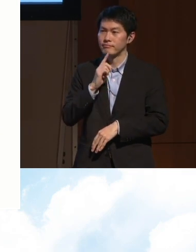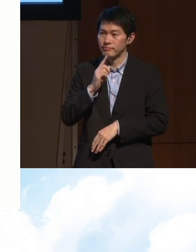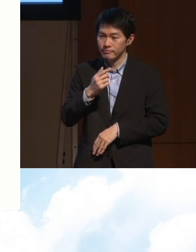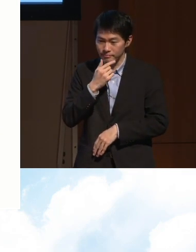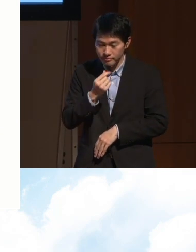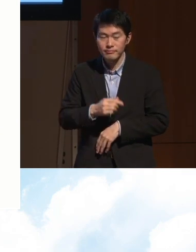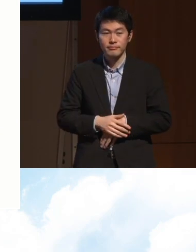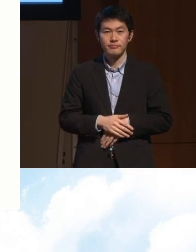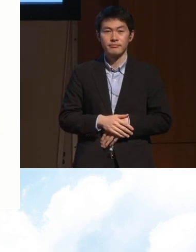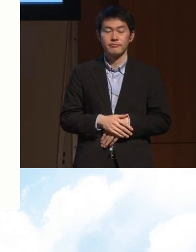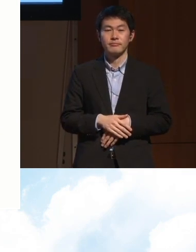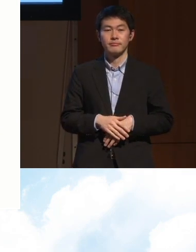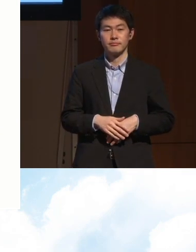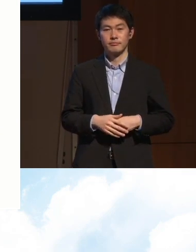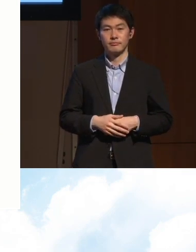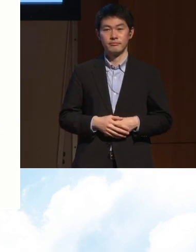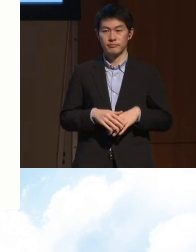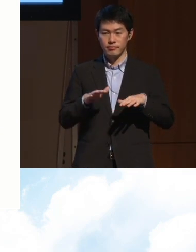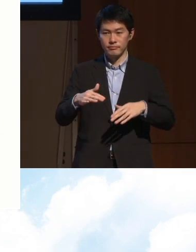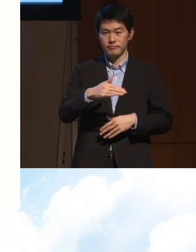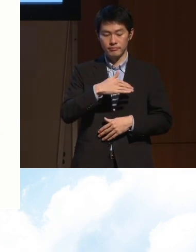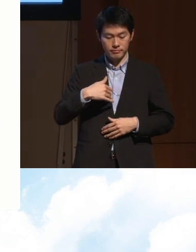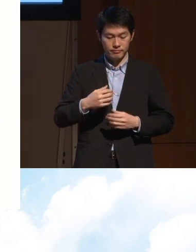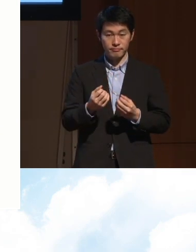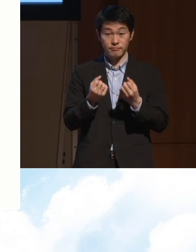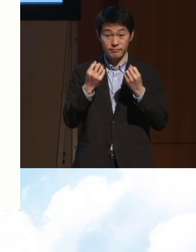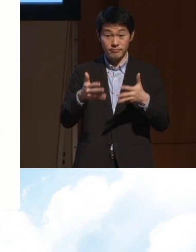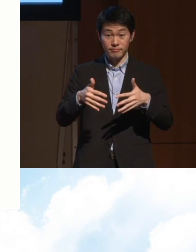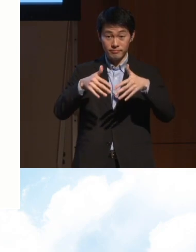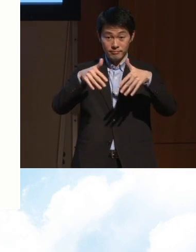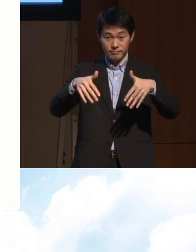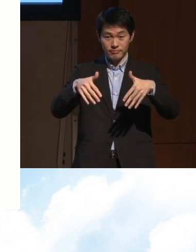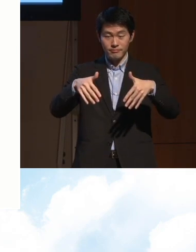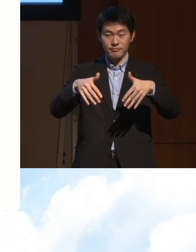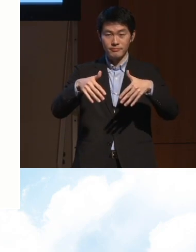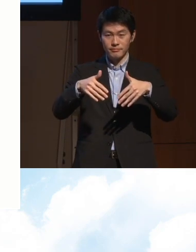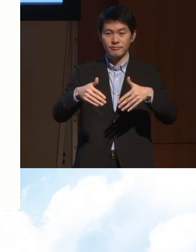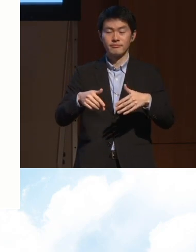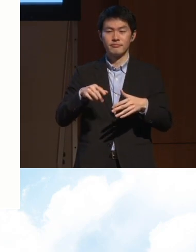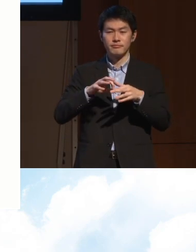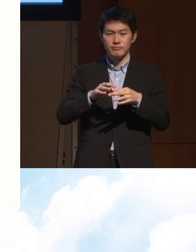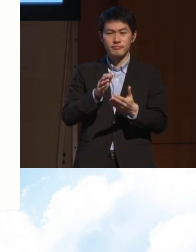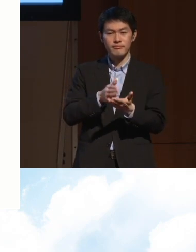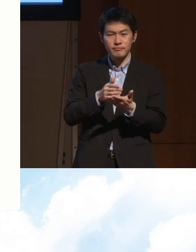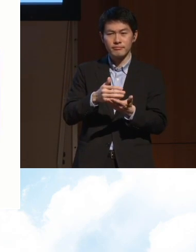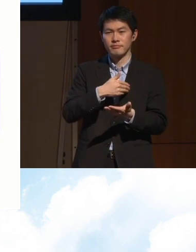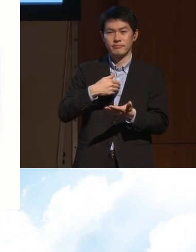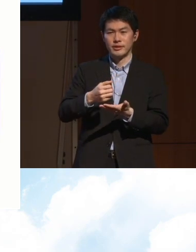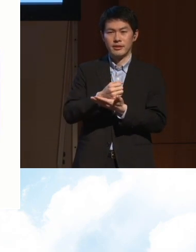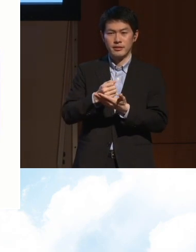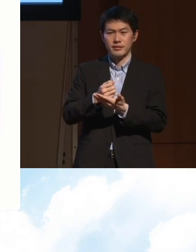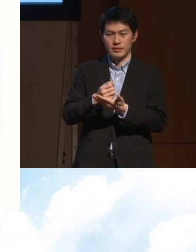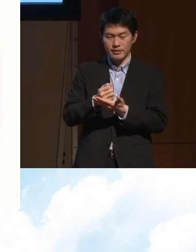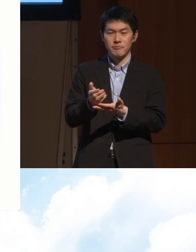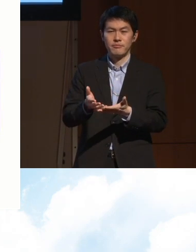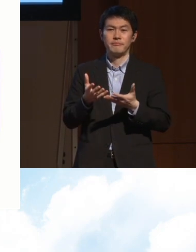new organization starting from next month. So